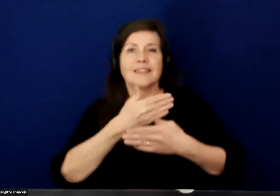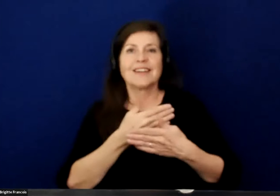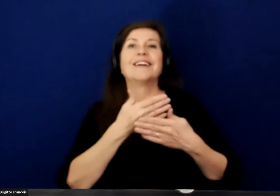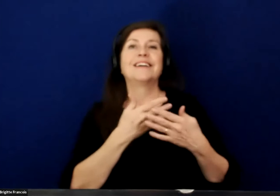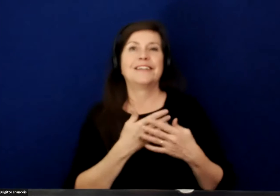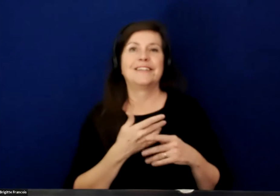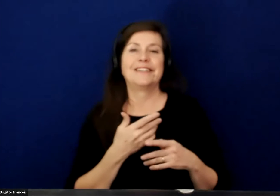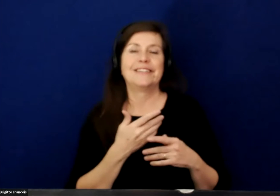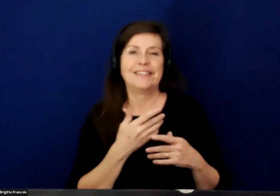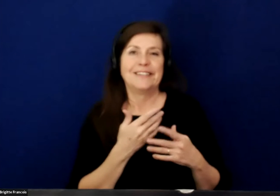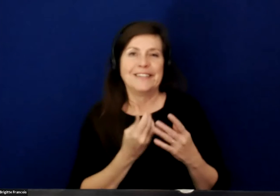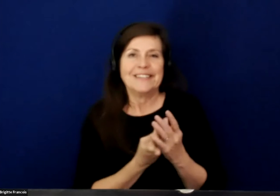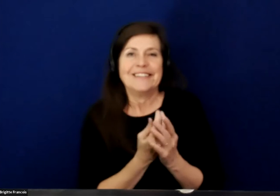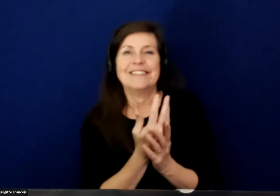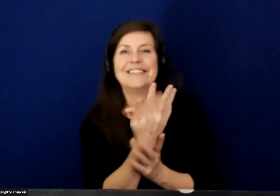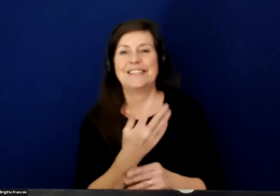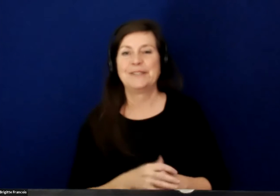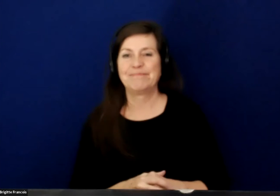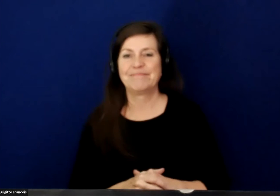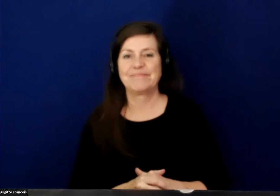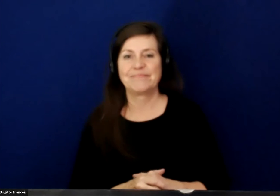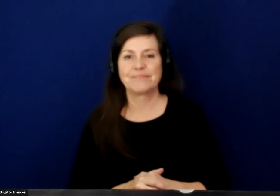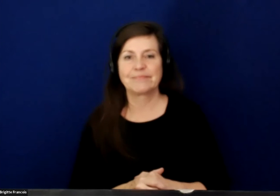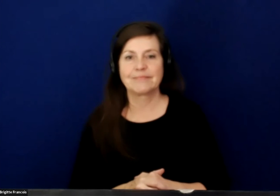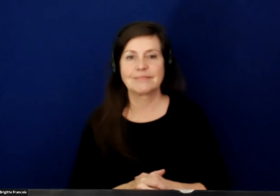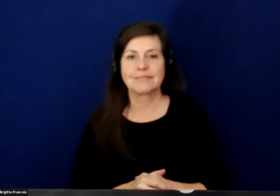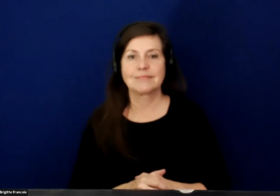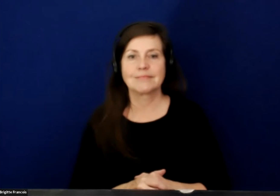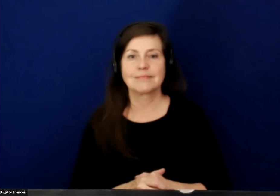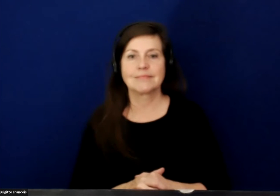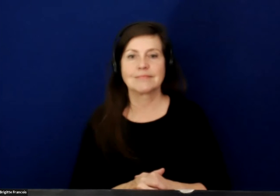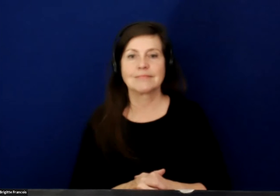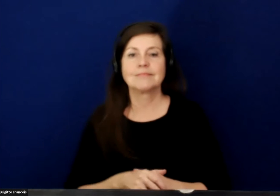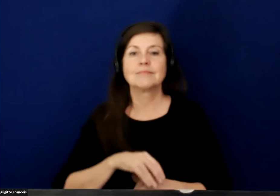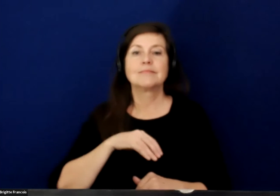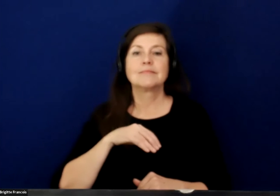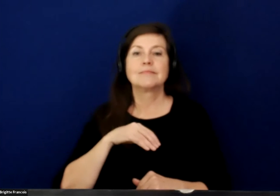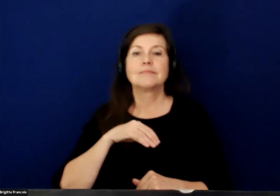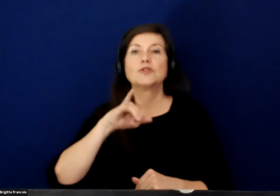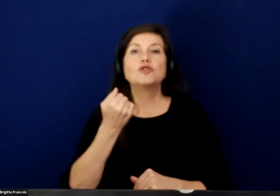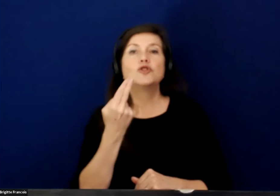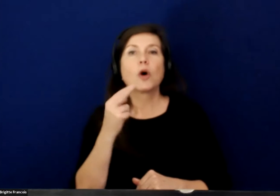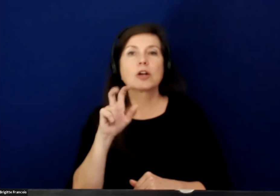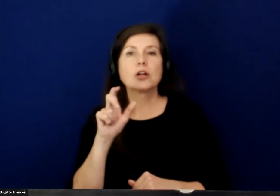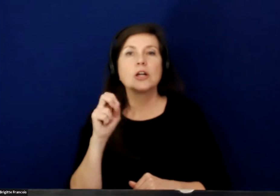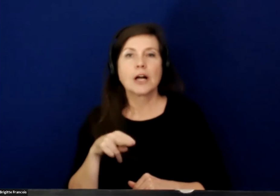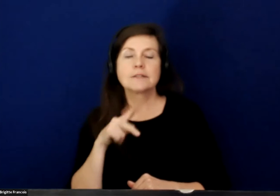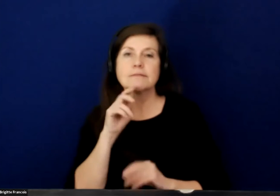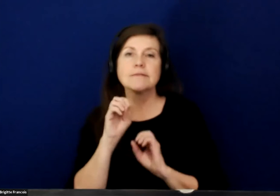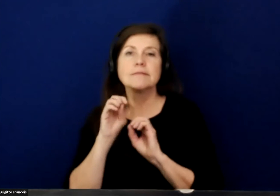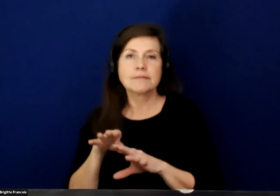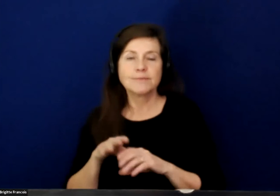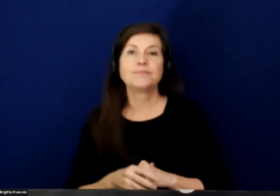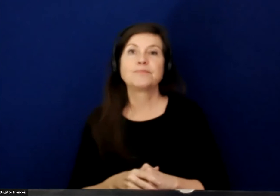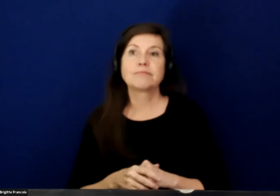I don't have any concrete ideas right now on what those activities should be, but I think those